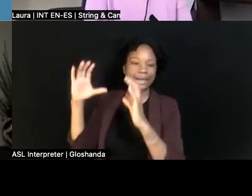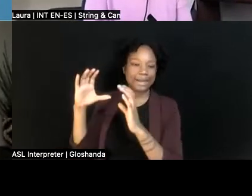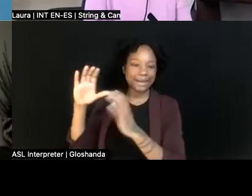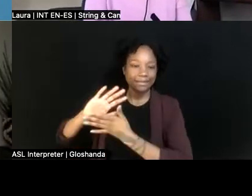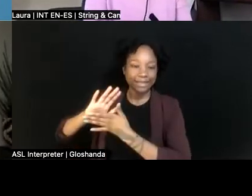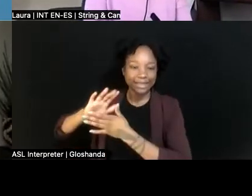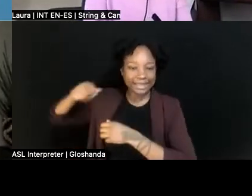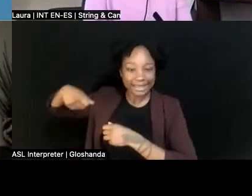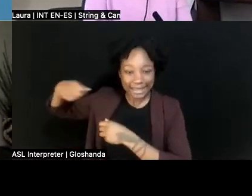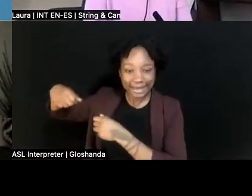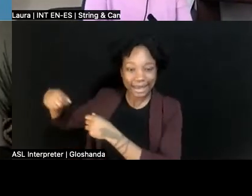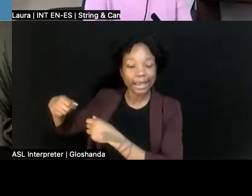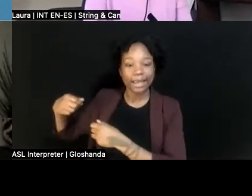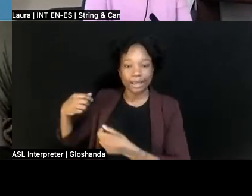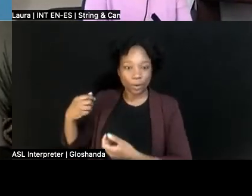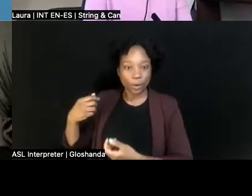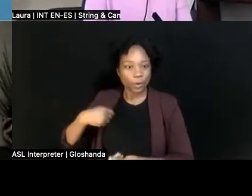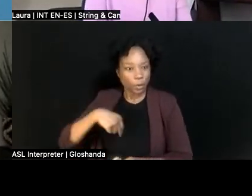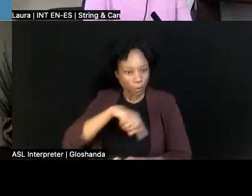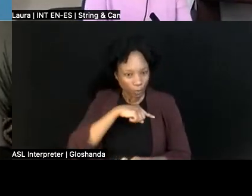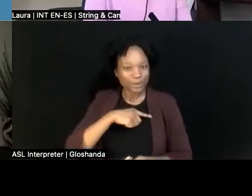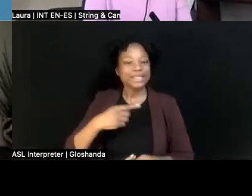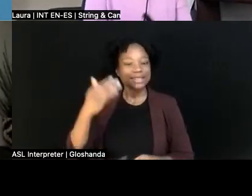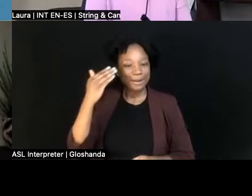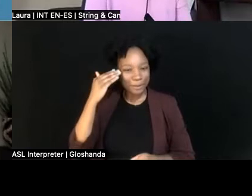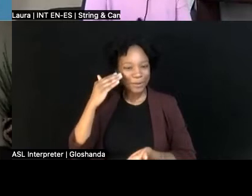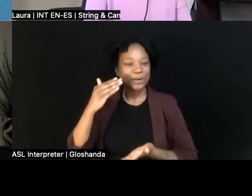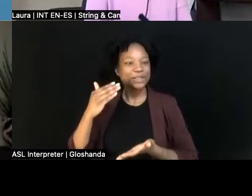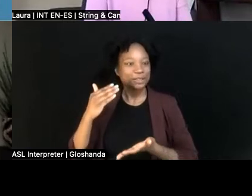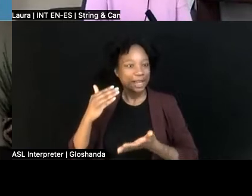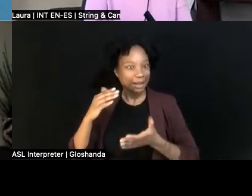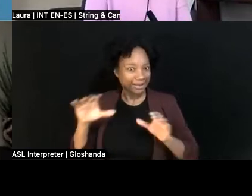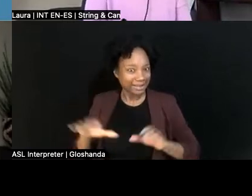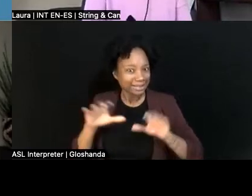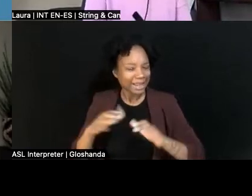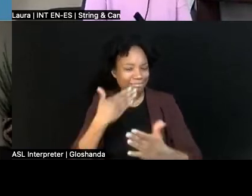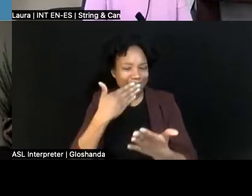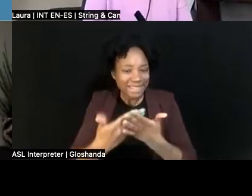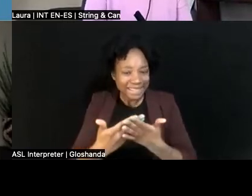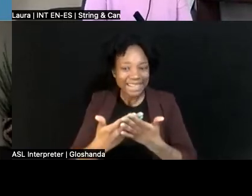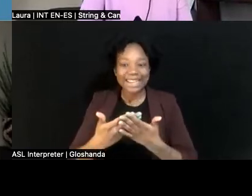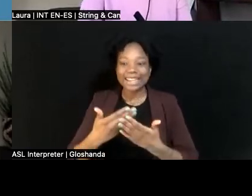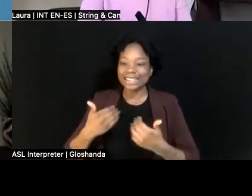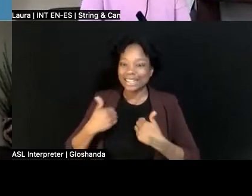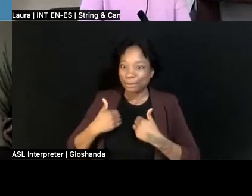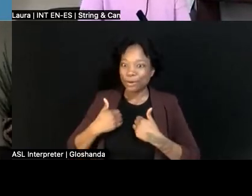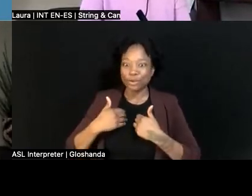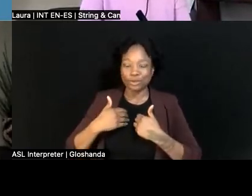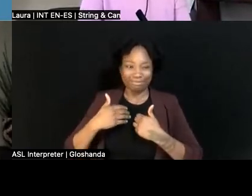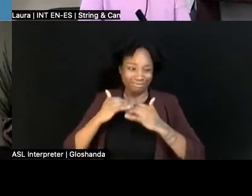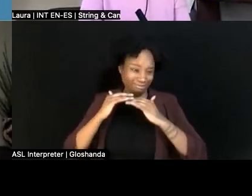nos sabemos hacer mucho bien. Tenemos una pluralidad cultural